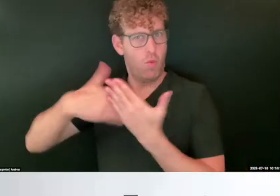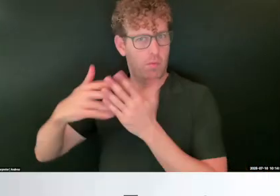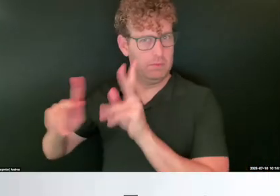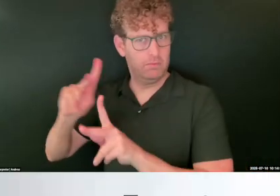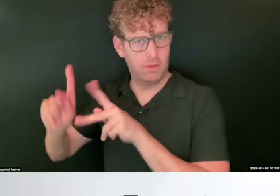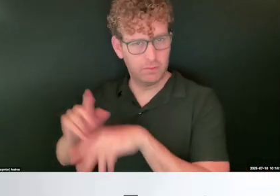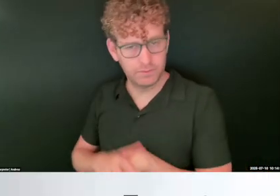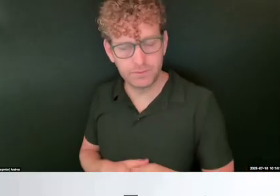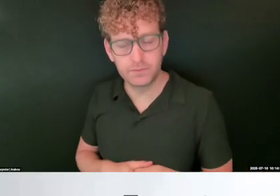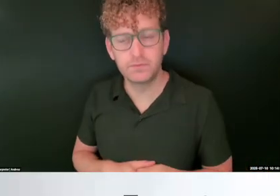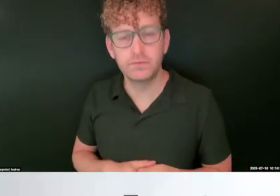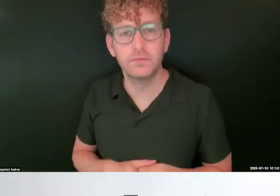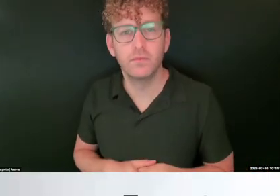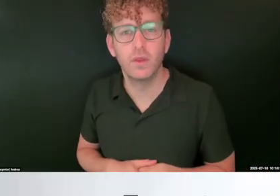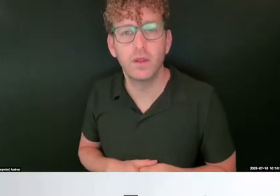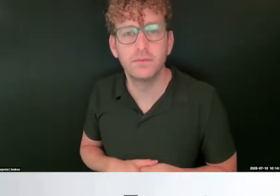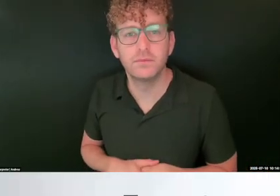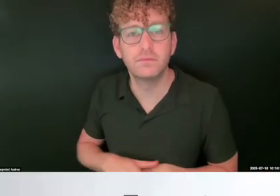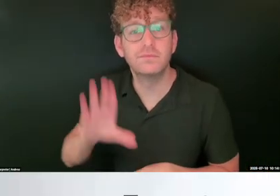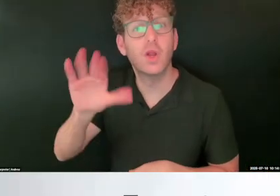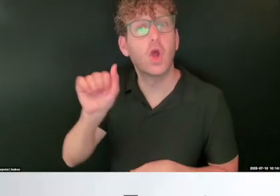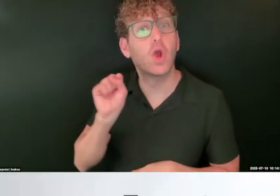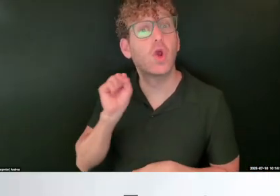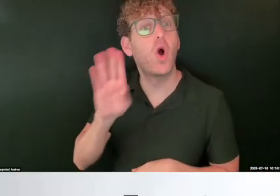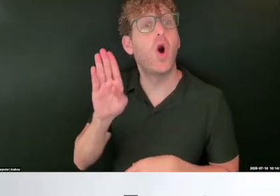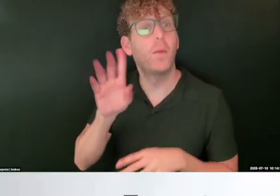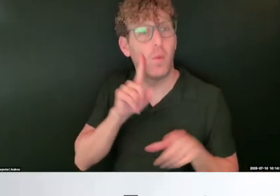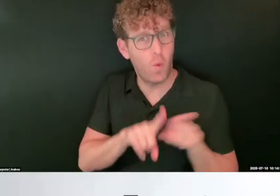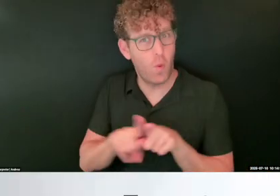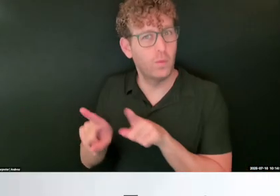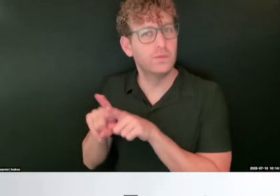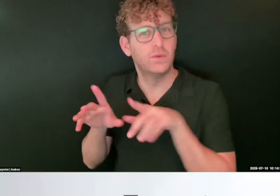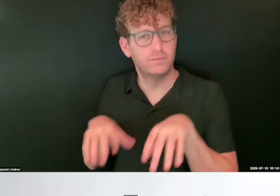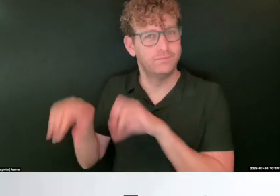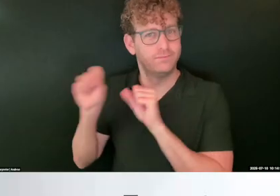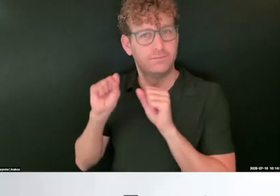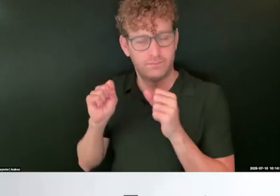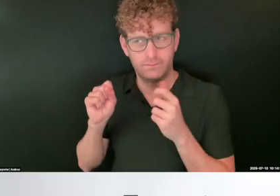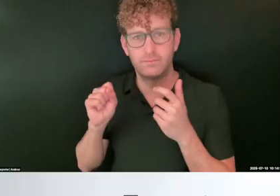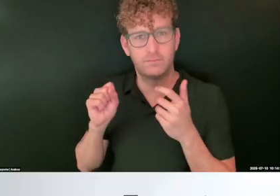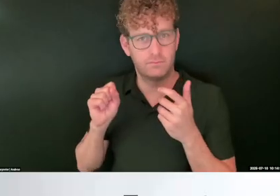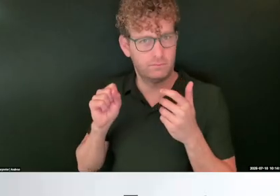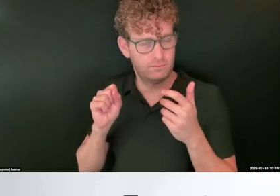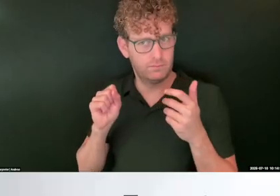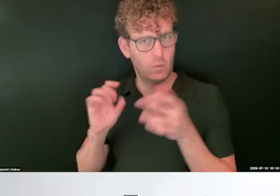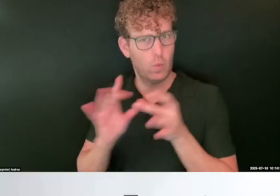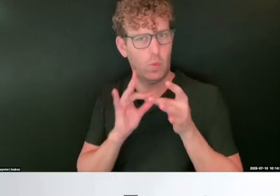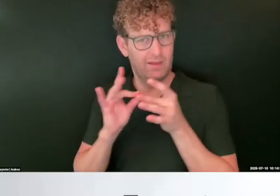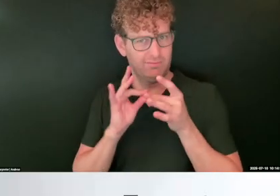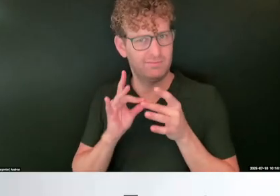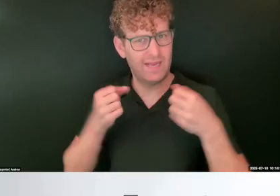CARB will be kicking off a separate but coordinated effort to update the long-term strategy for our clean mobility investments.